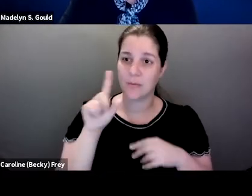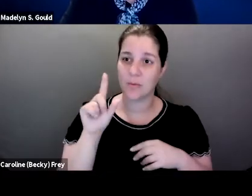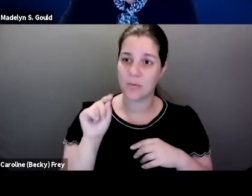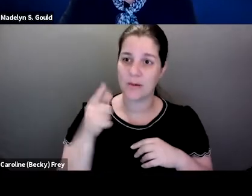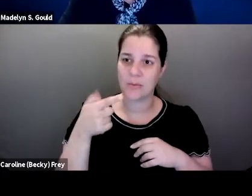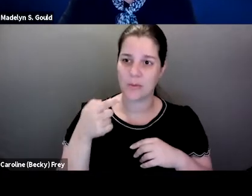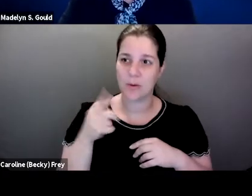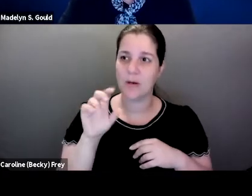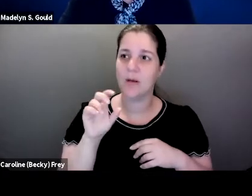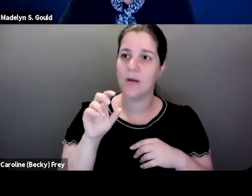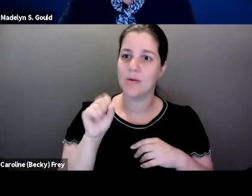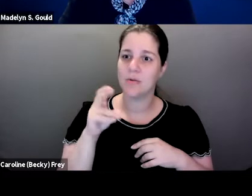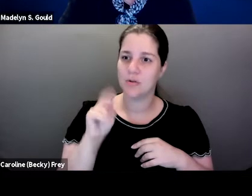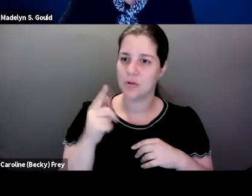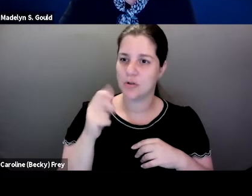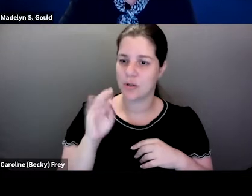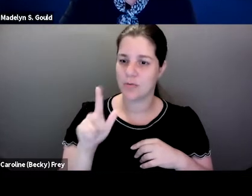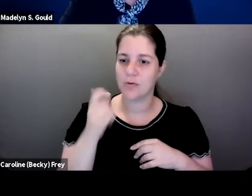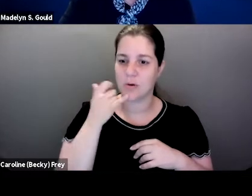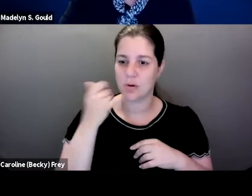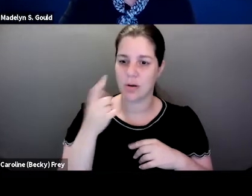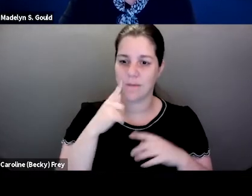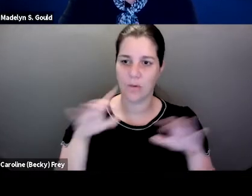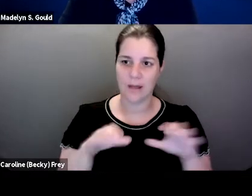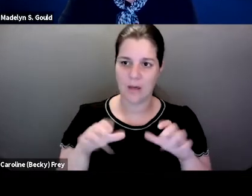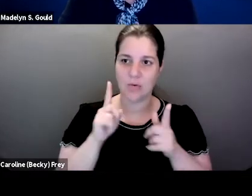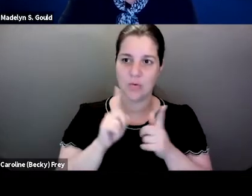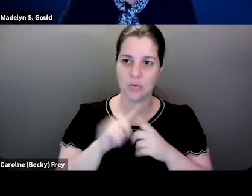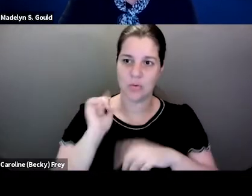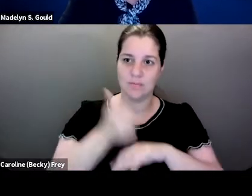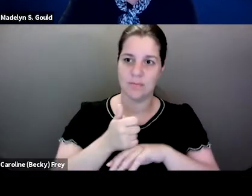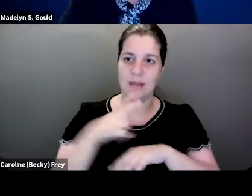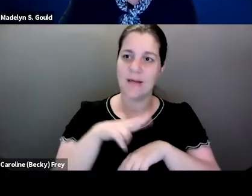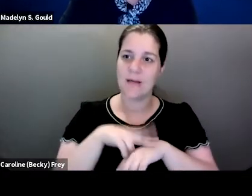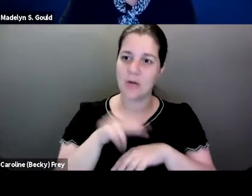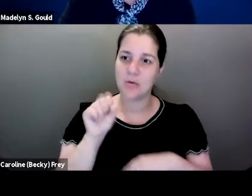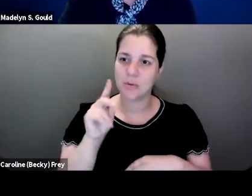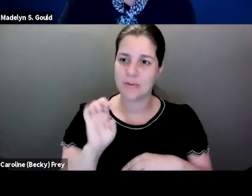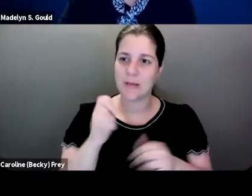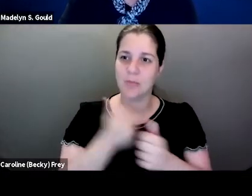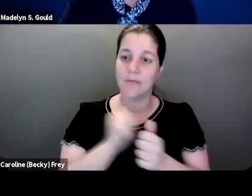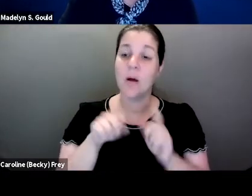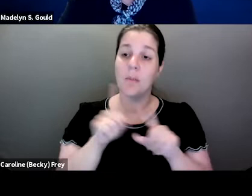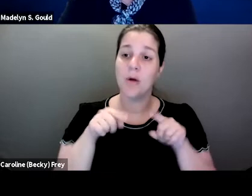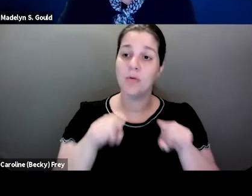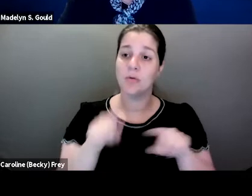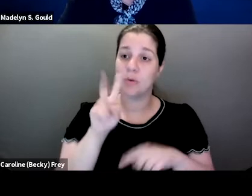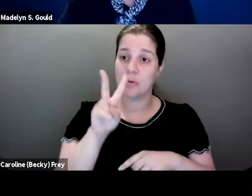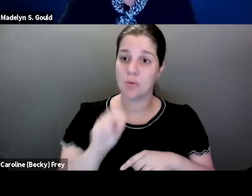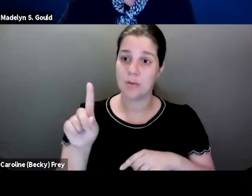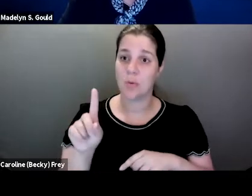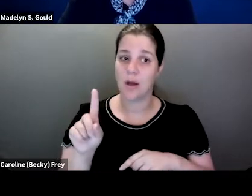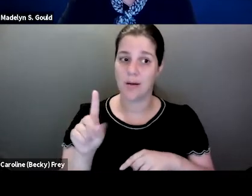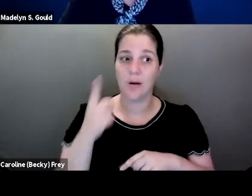to action to implement the National Strategy for Suicide Prevention. However, in 2001, when the first